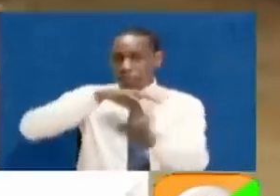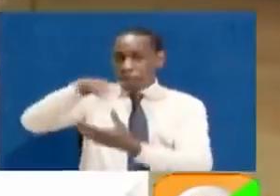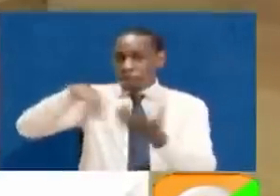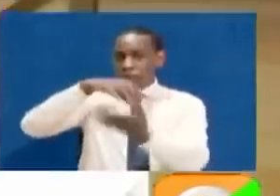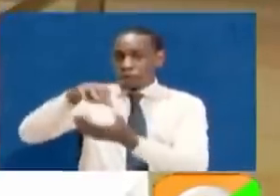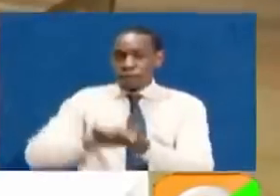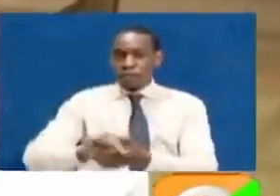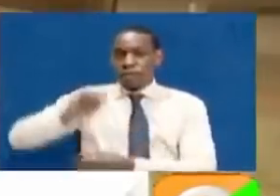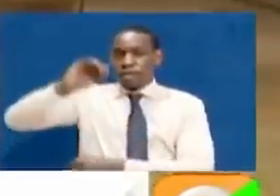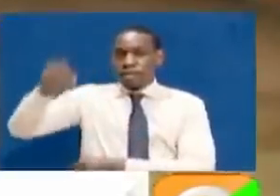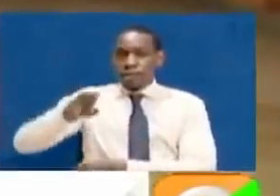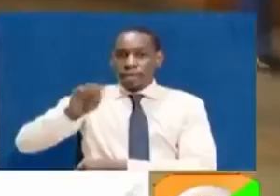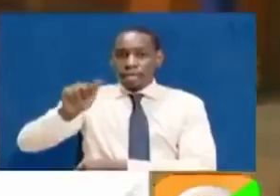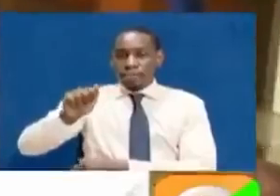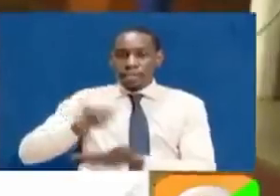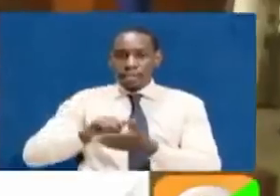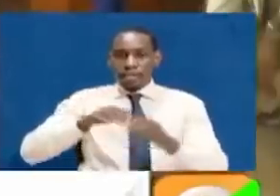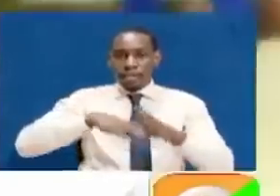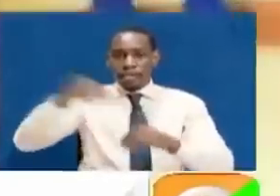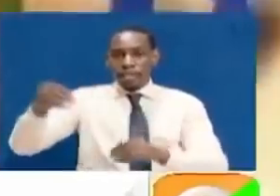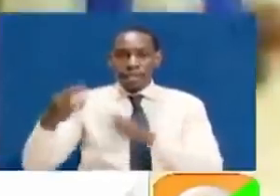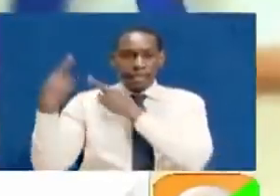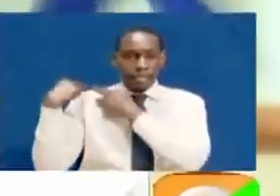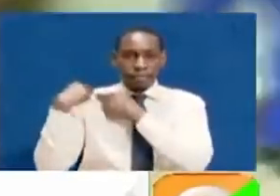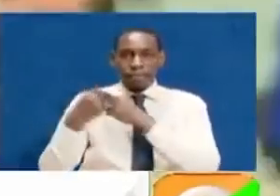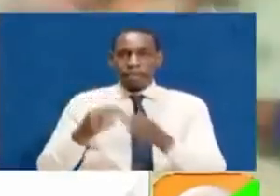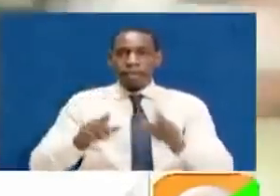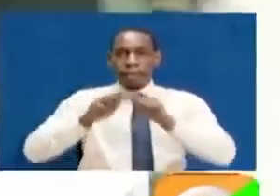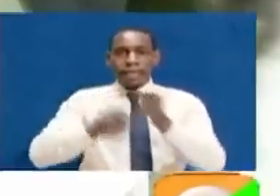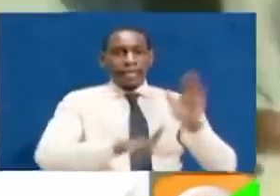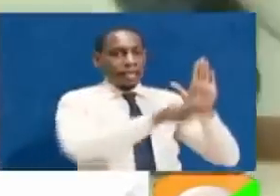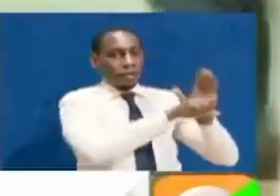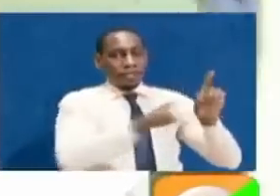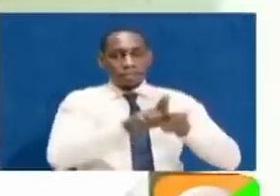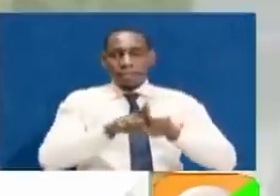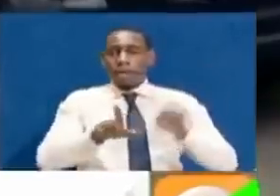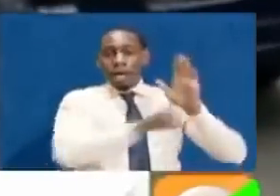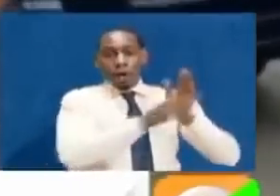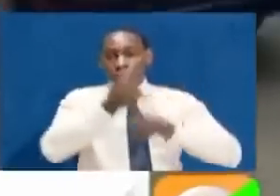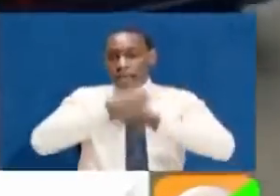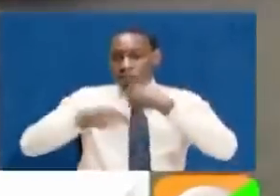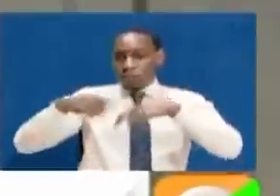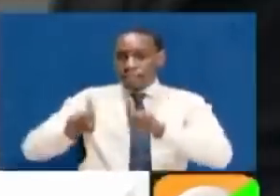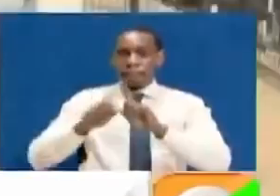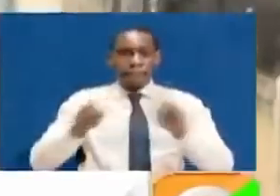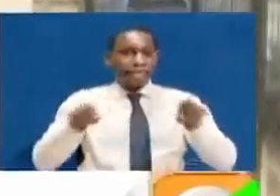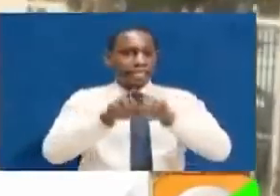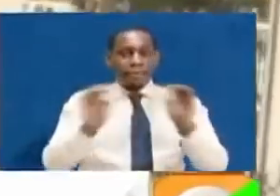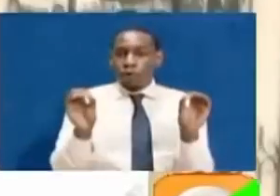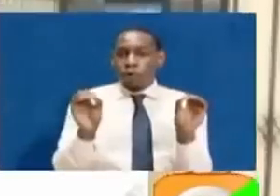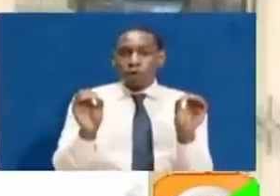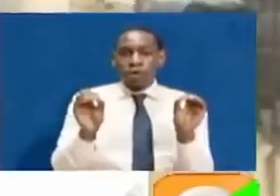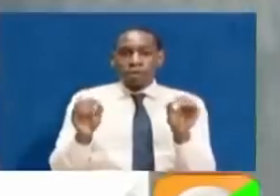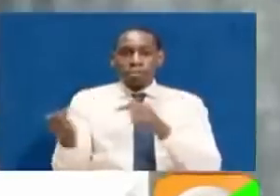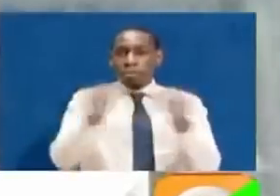scenes of city MCAs departing from their core mandate of making laws to taking the law in their hands. But this was not to be a